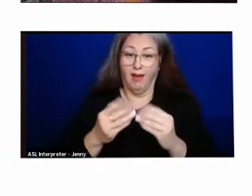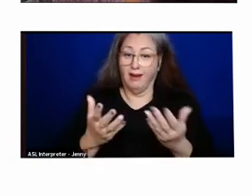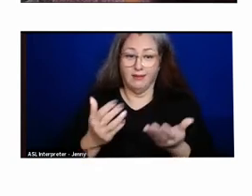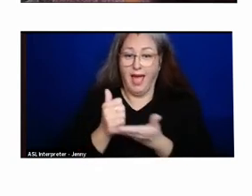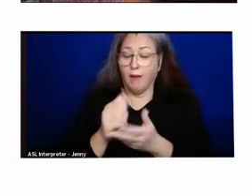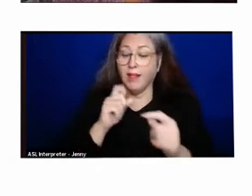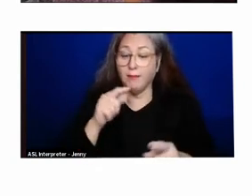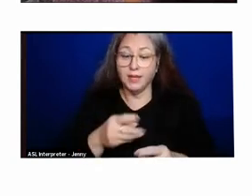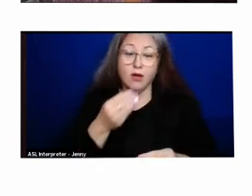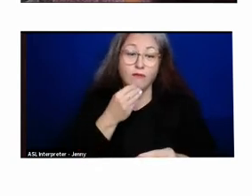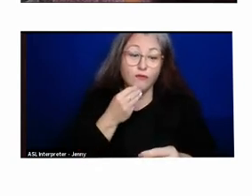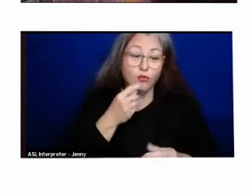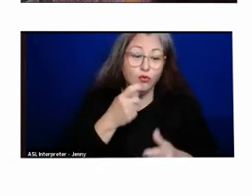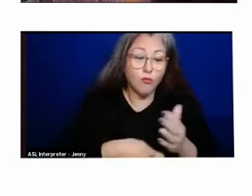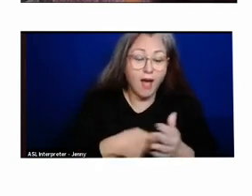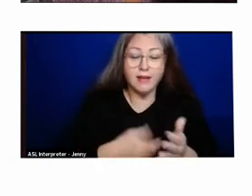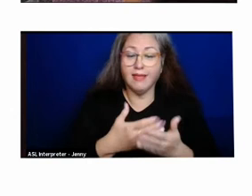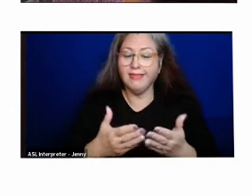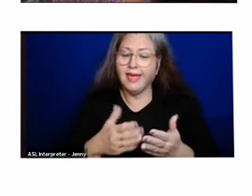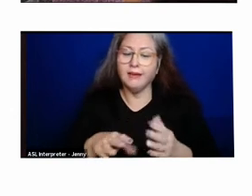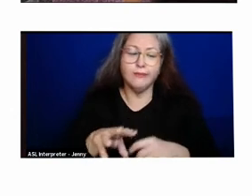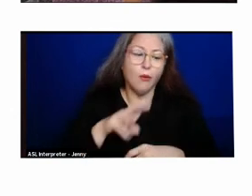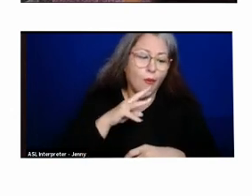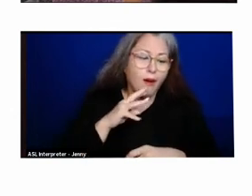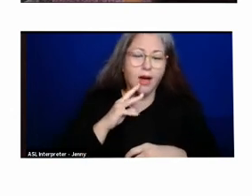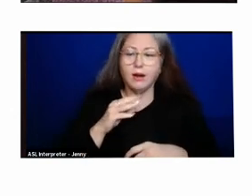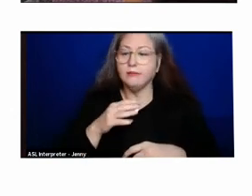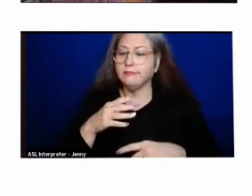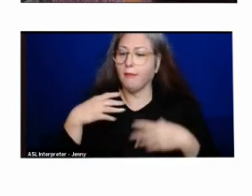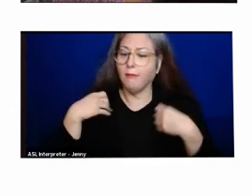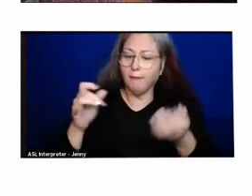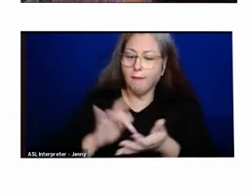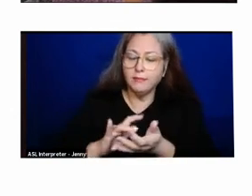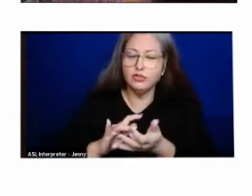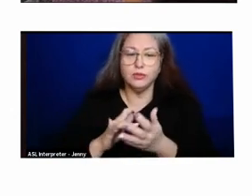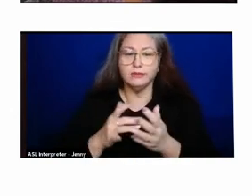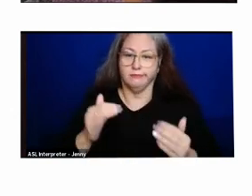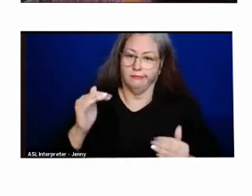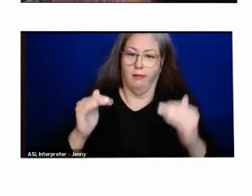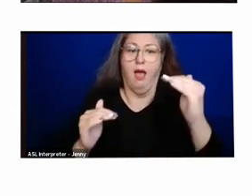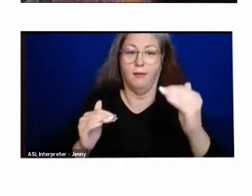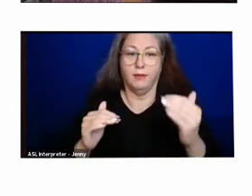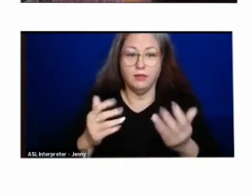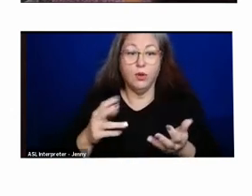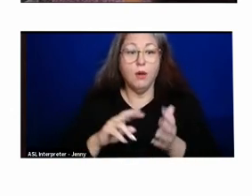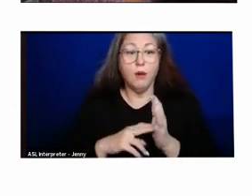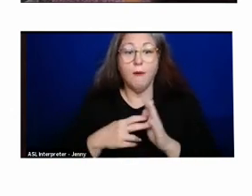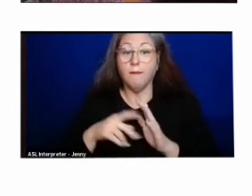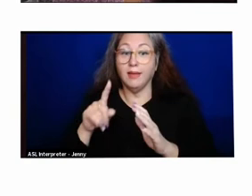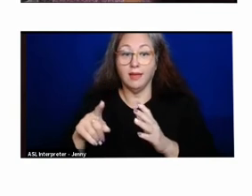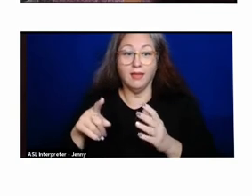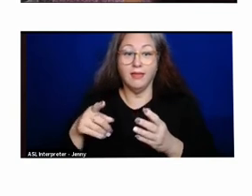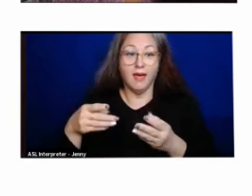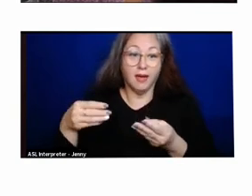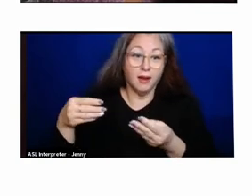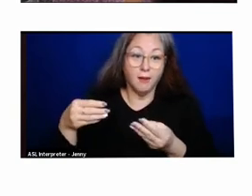pay high fees for basic necessities like water and healthcare. Loan money intentionally flowed to infrastructure projects focused